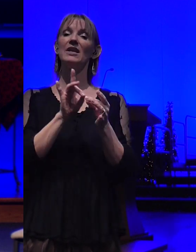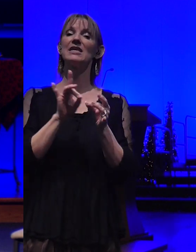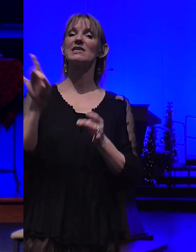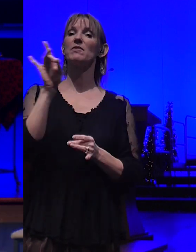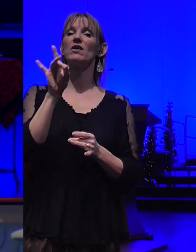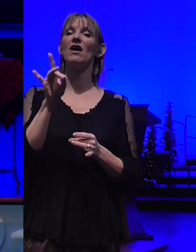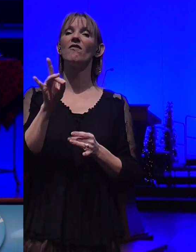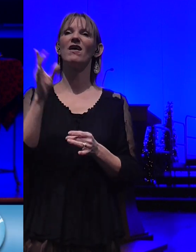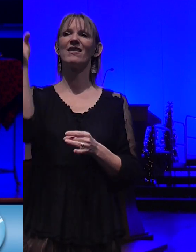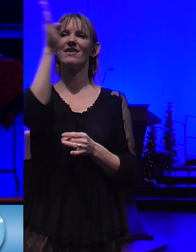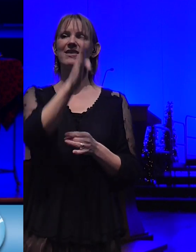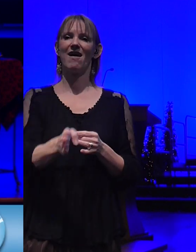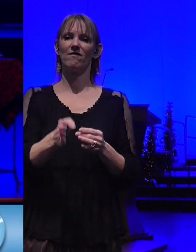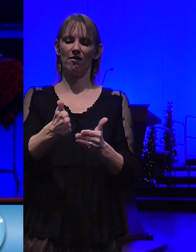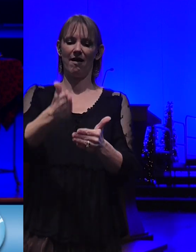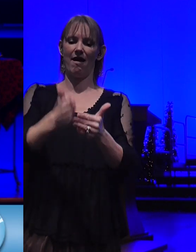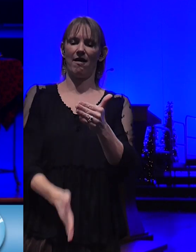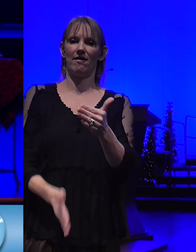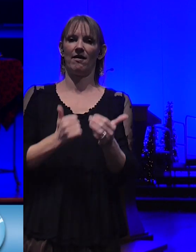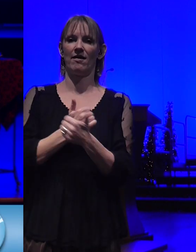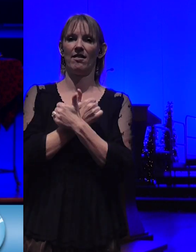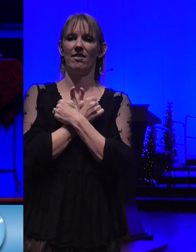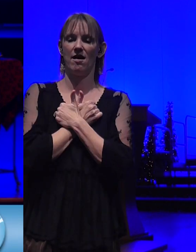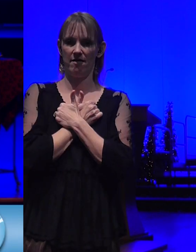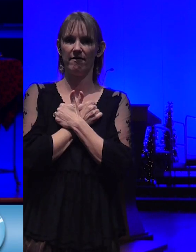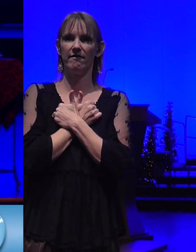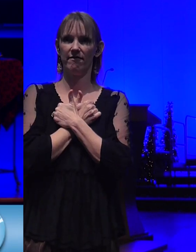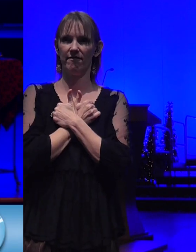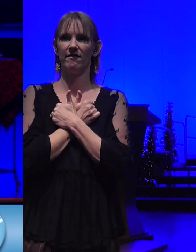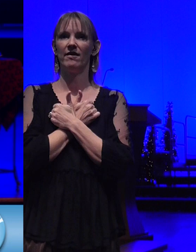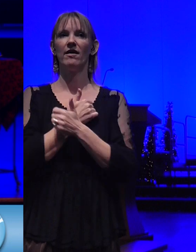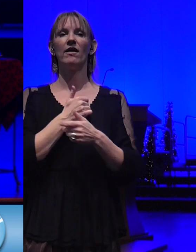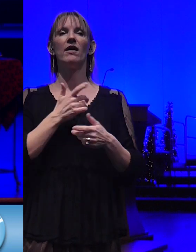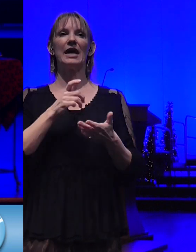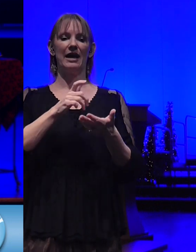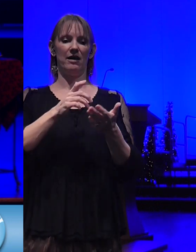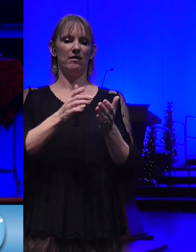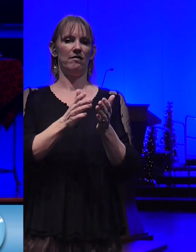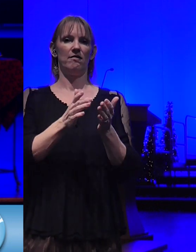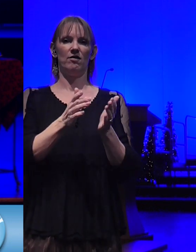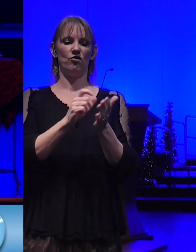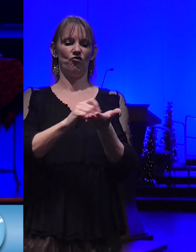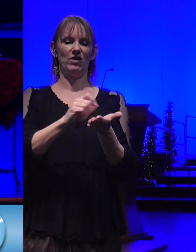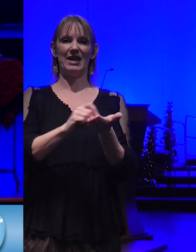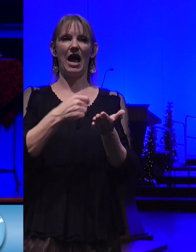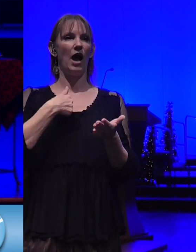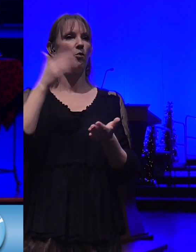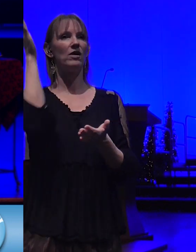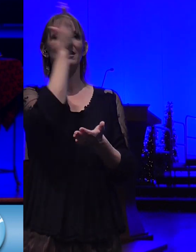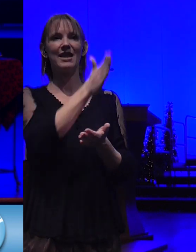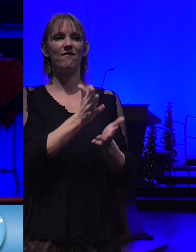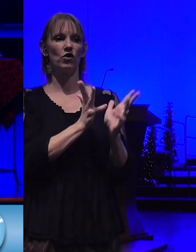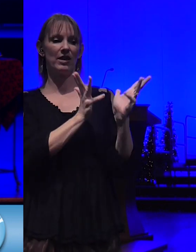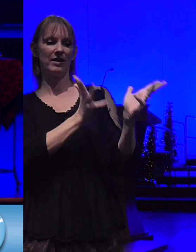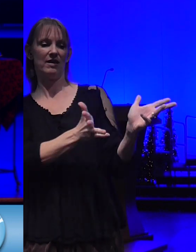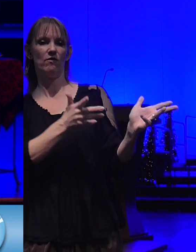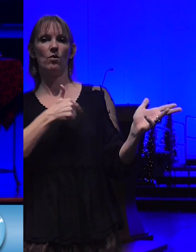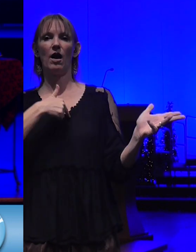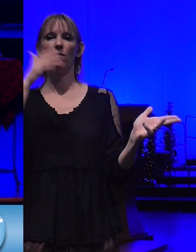unending love. Oh, it's written, I will never leave you nor forsake you.